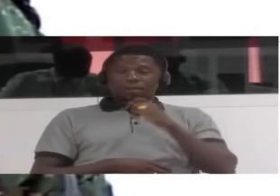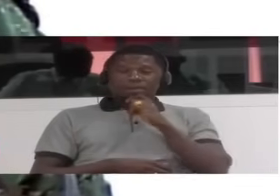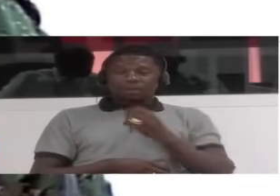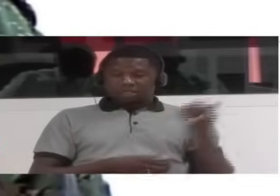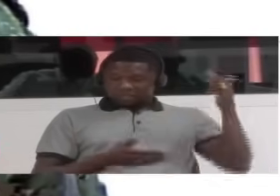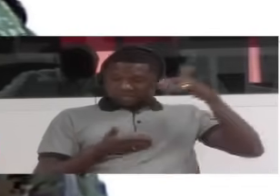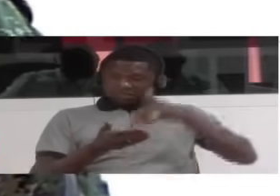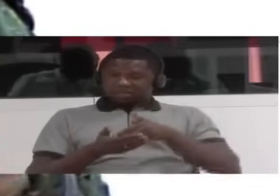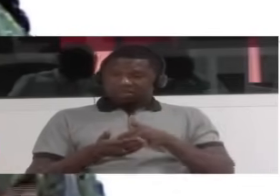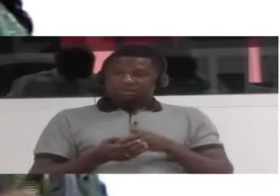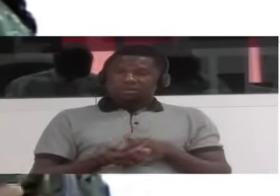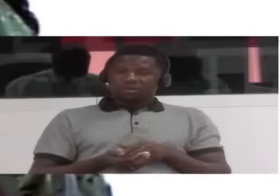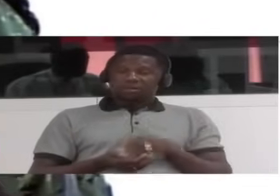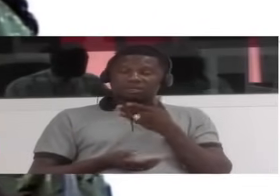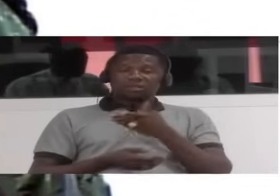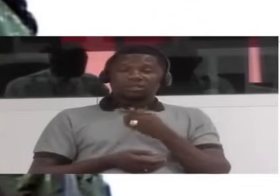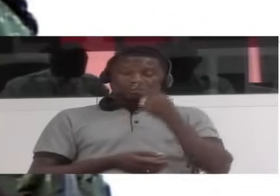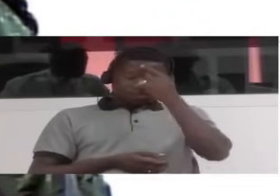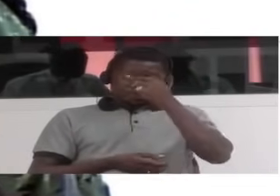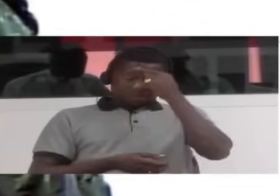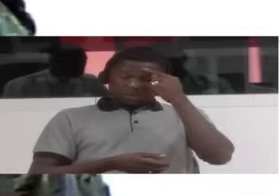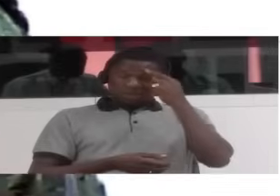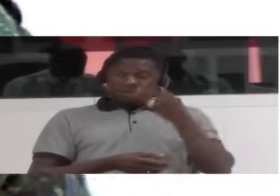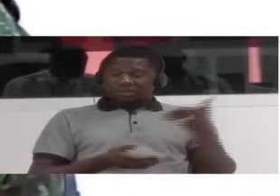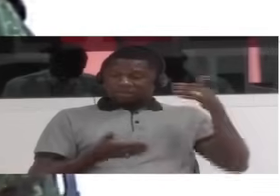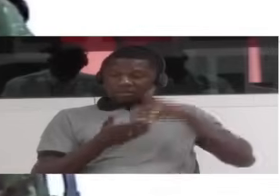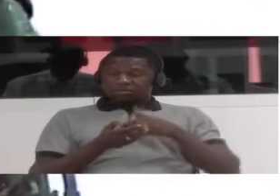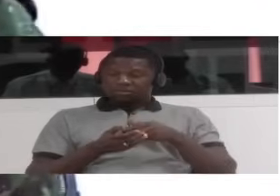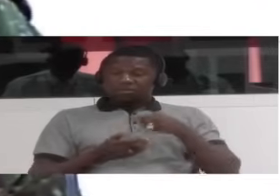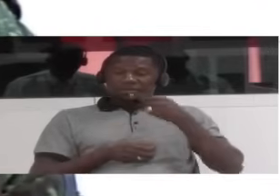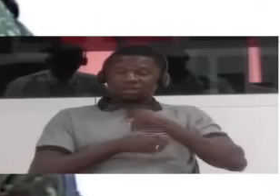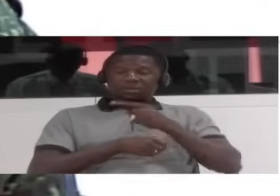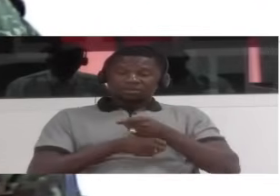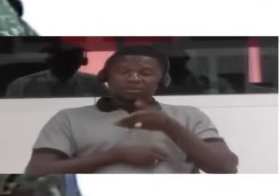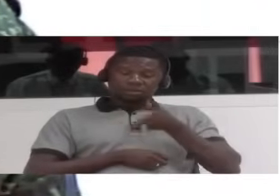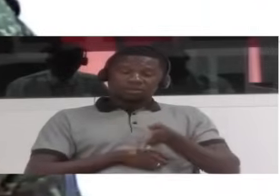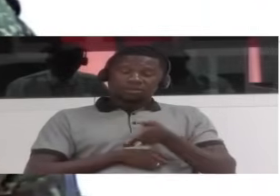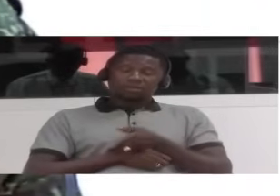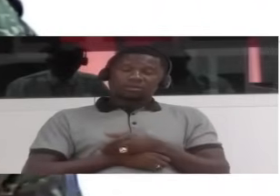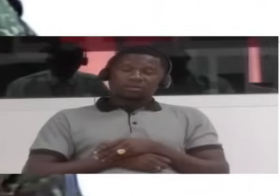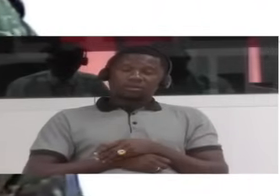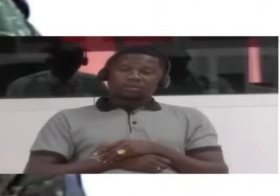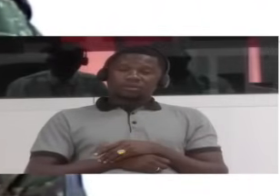ahead. That is, Francisco came into this country,